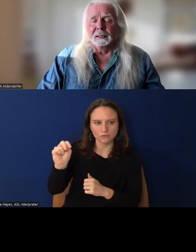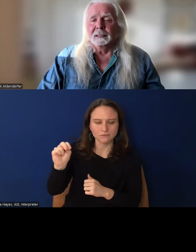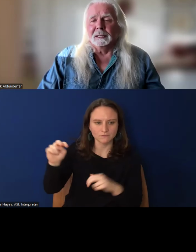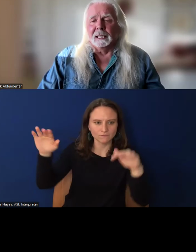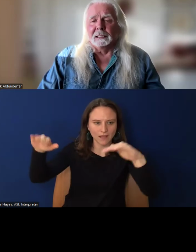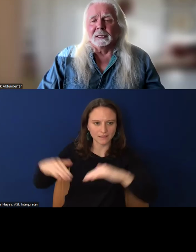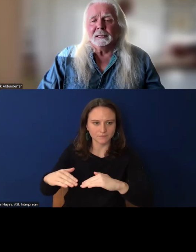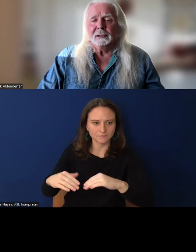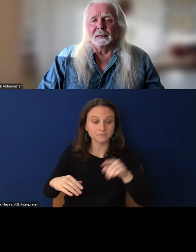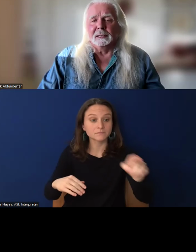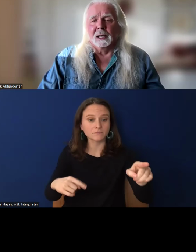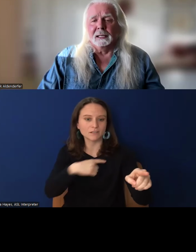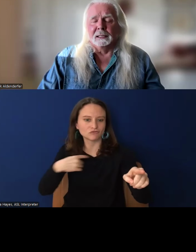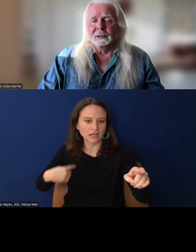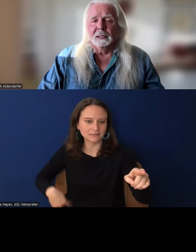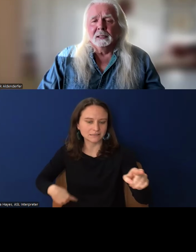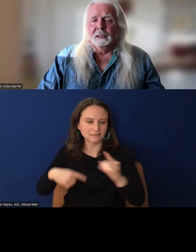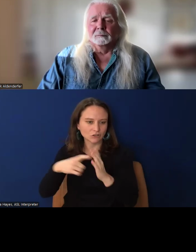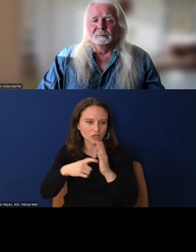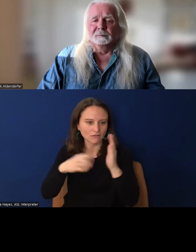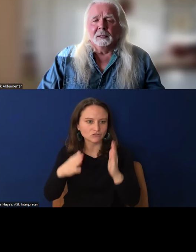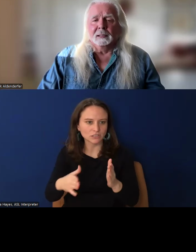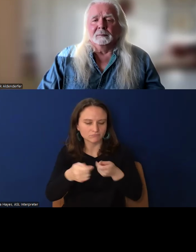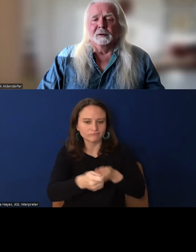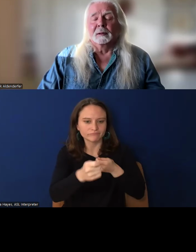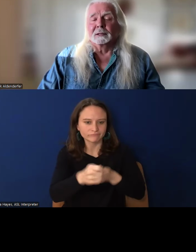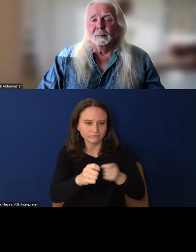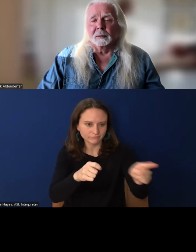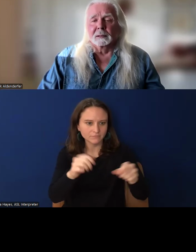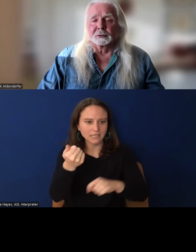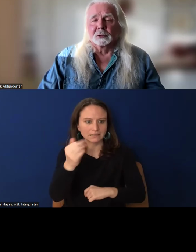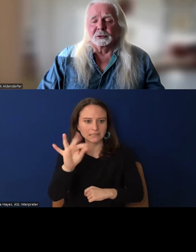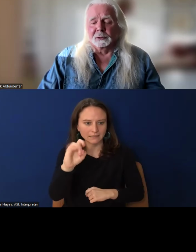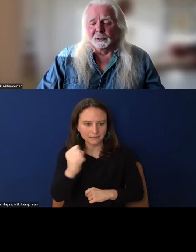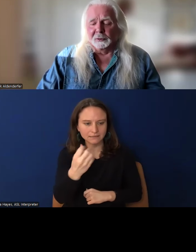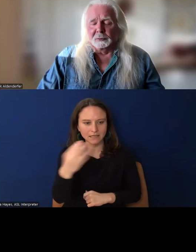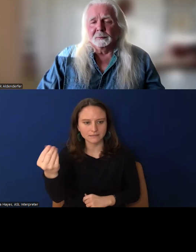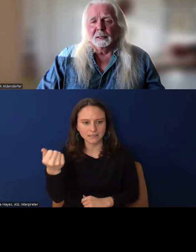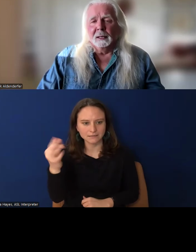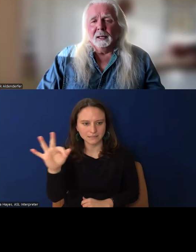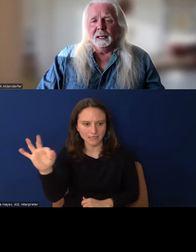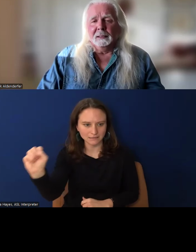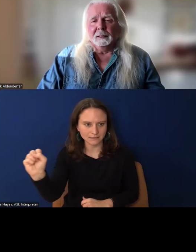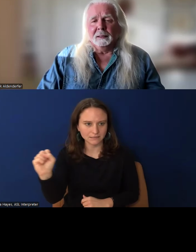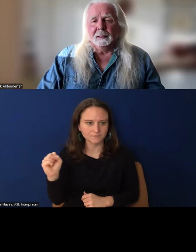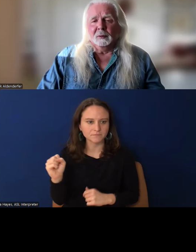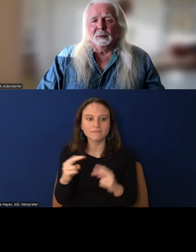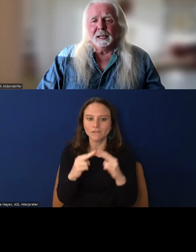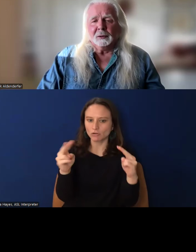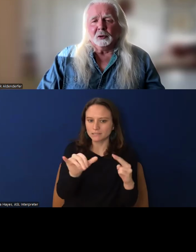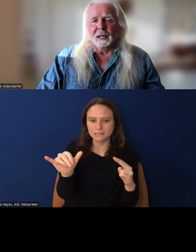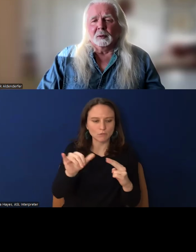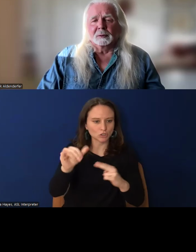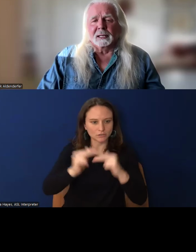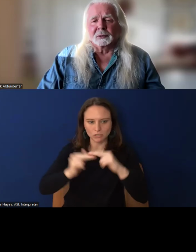the 1980s into the 1990s. Very, very similar construction to the others. And when we